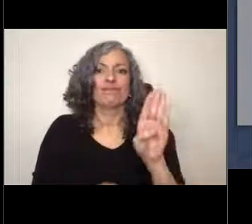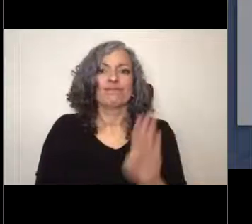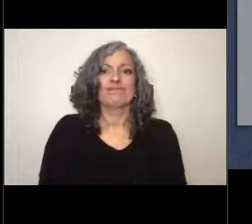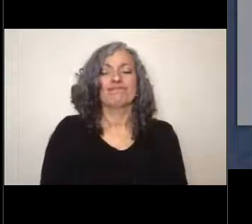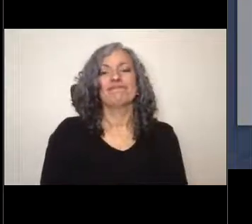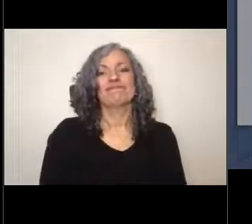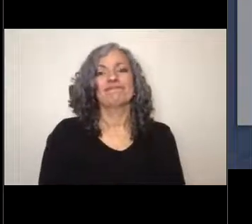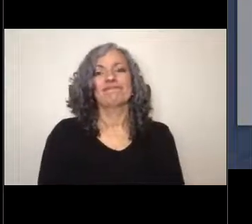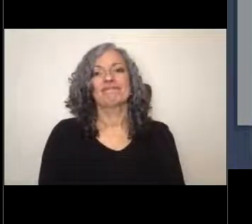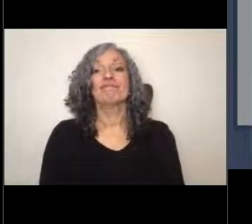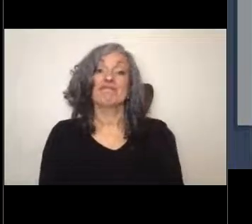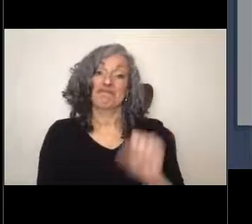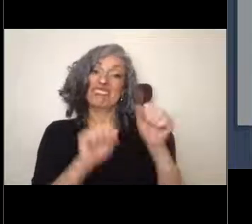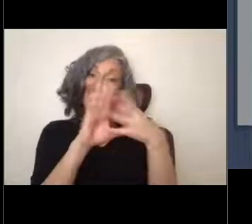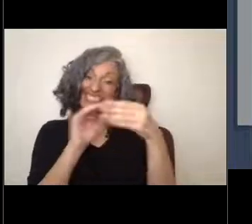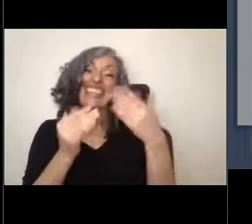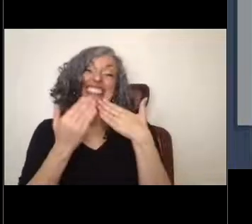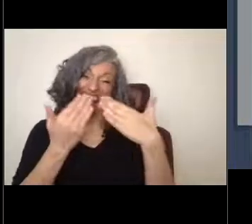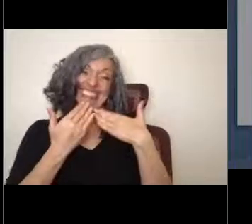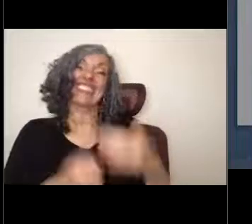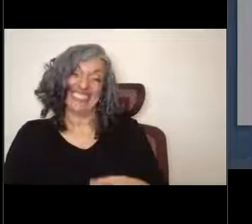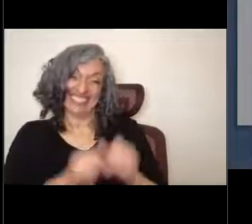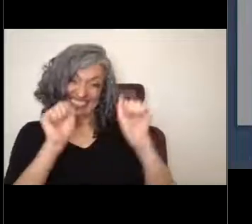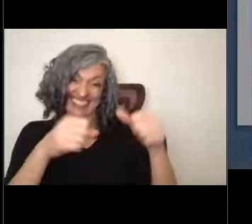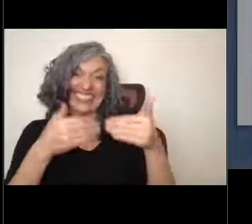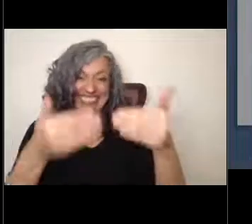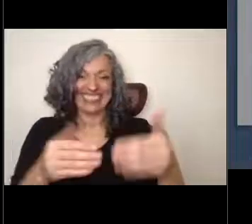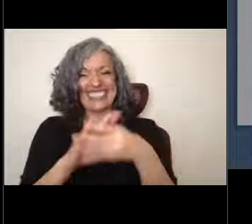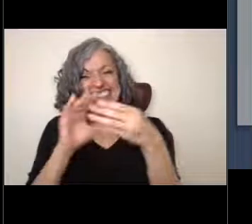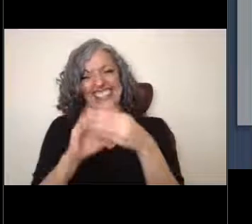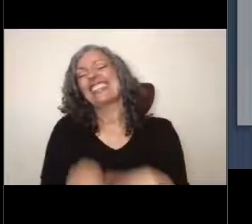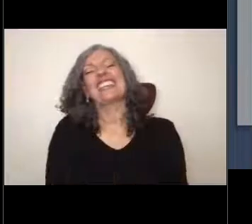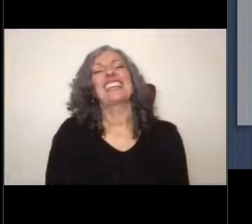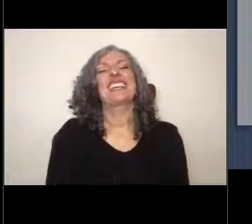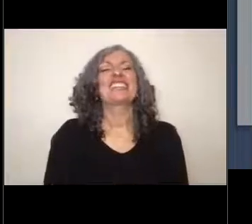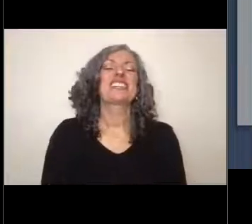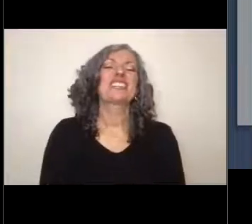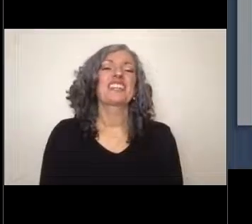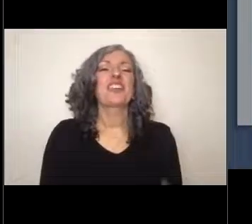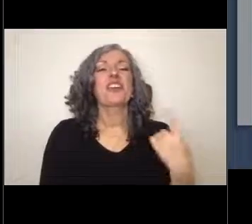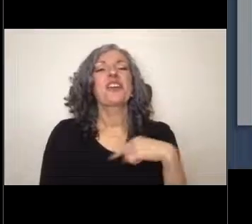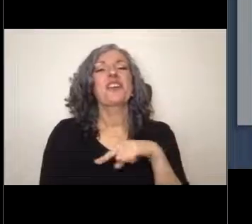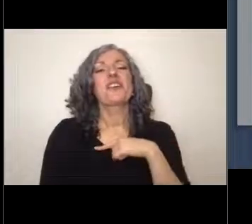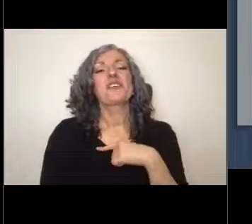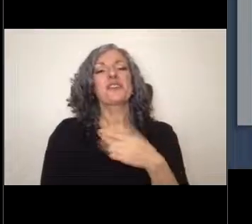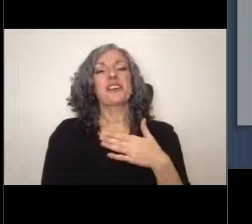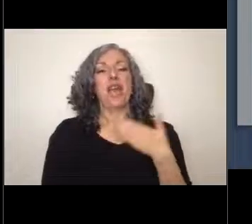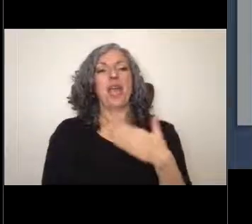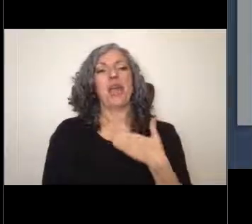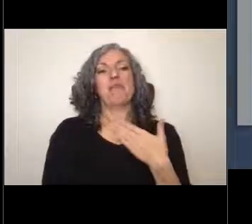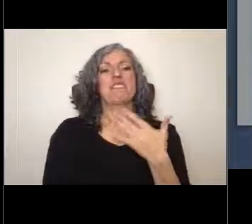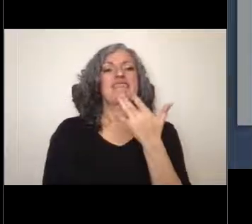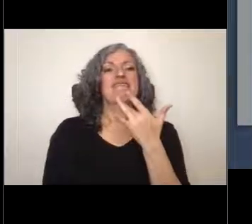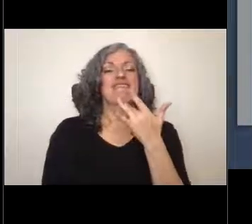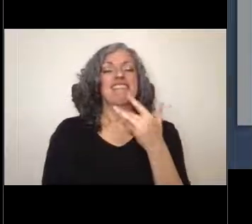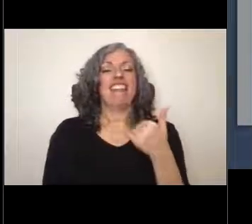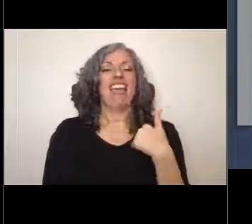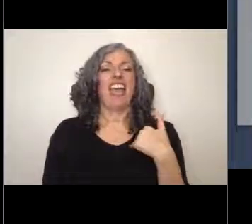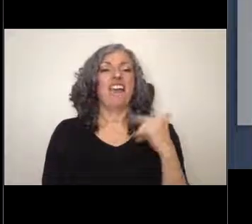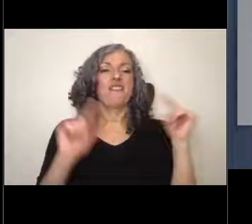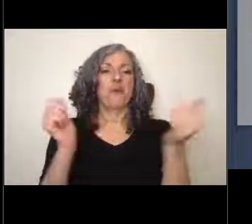You can say thank you. Senator, we're fortunate to have a senator as engaged as you have been. Absolutely. That is kind of